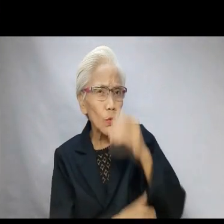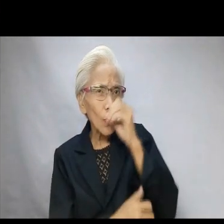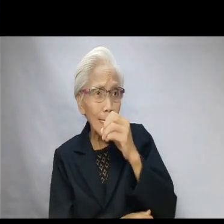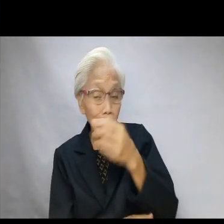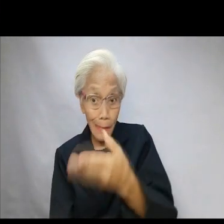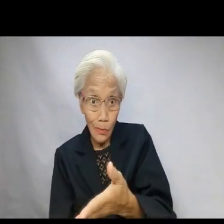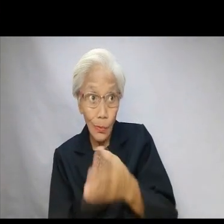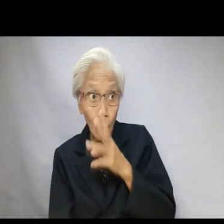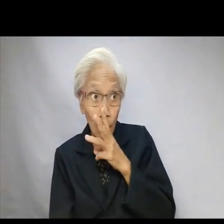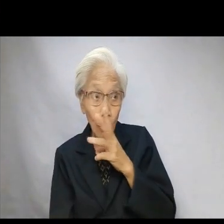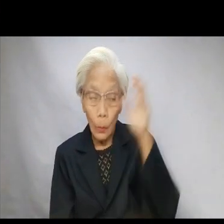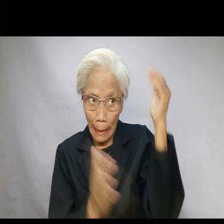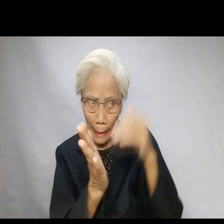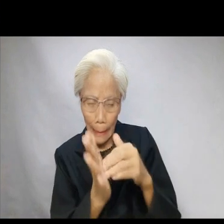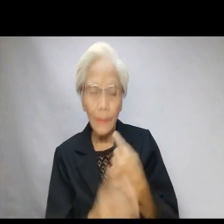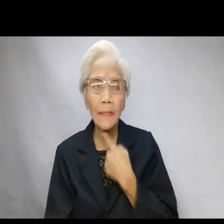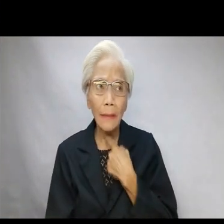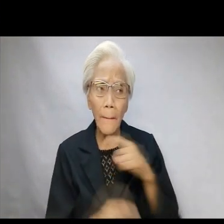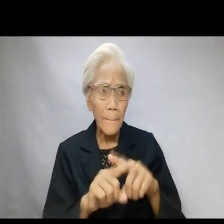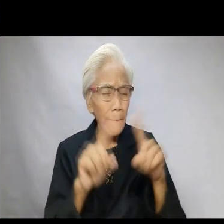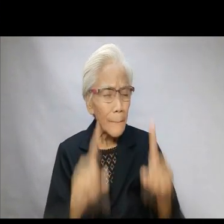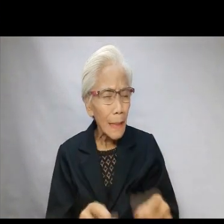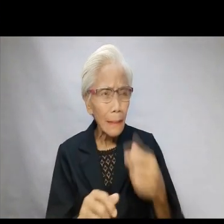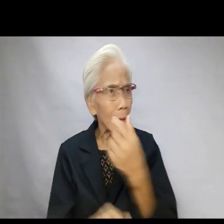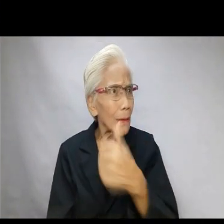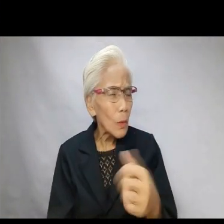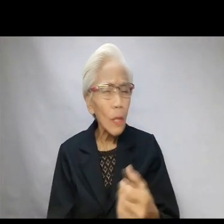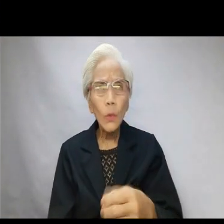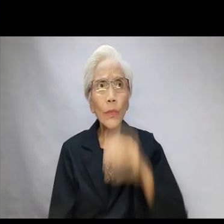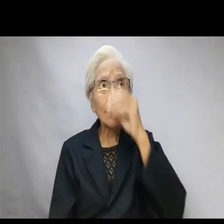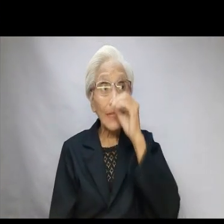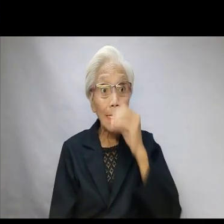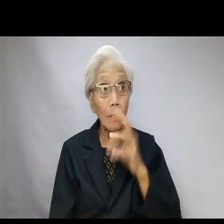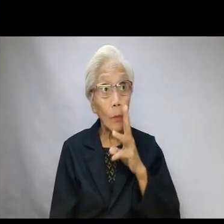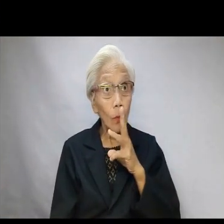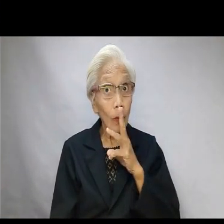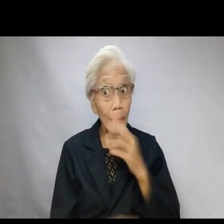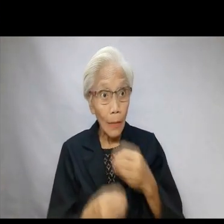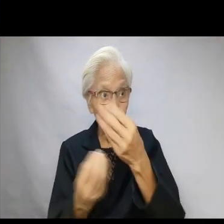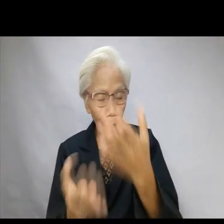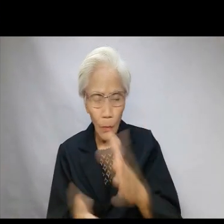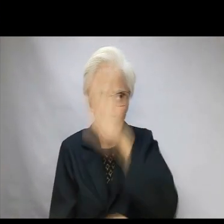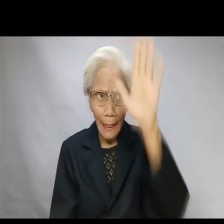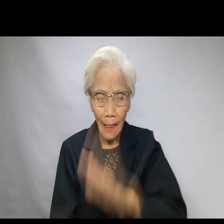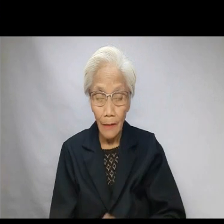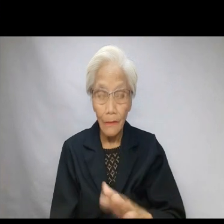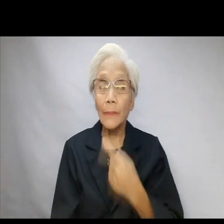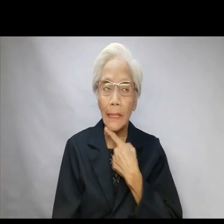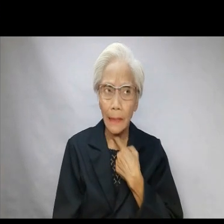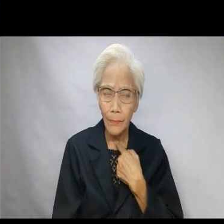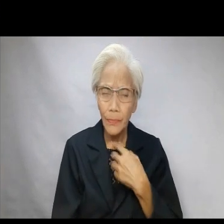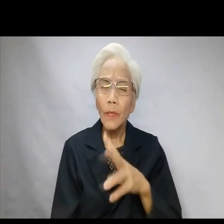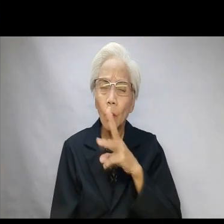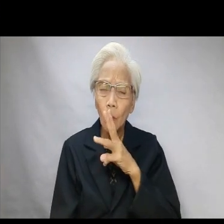will be thirsty again, but whoever drinks the water I shall give will never thirst. The water